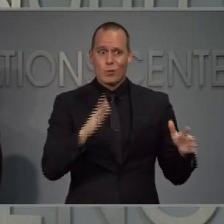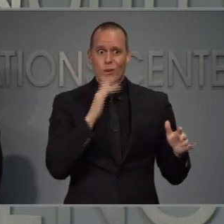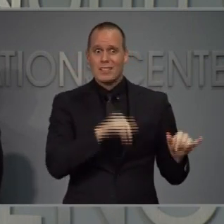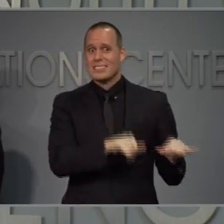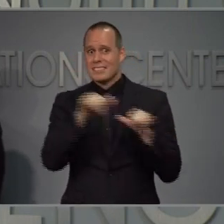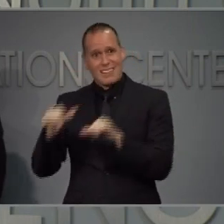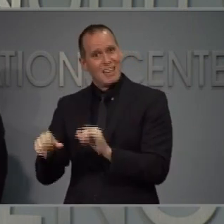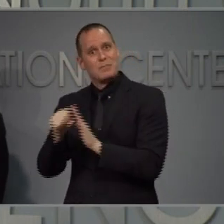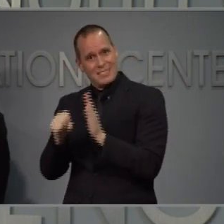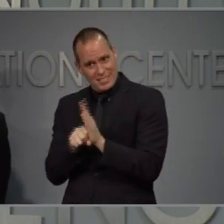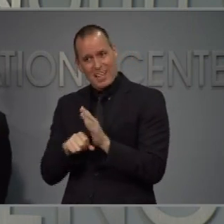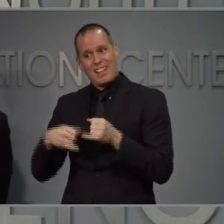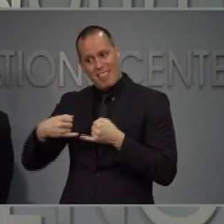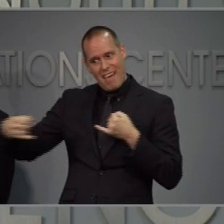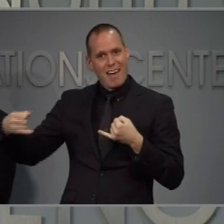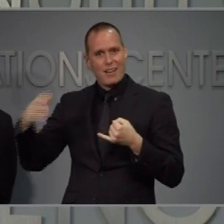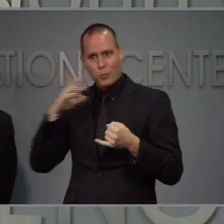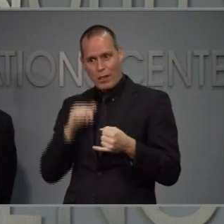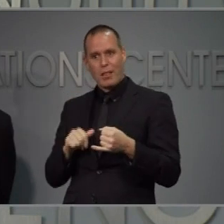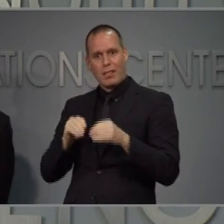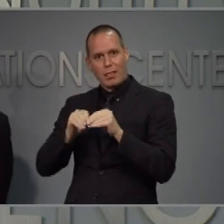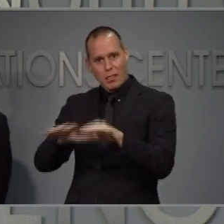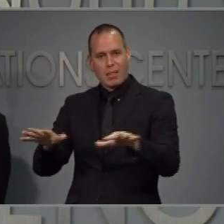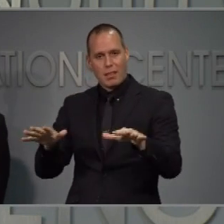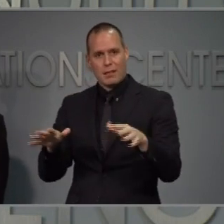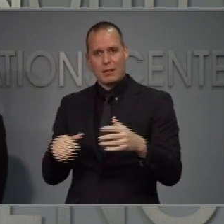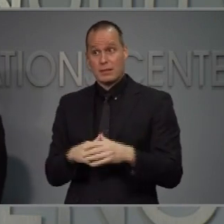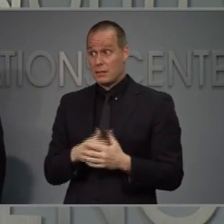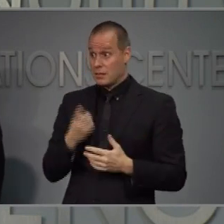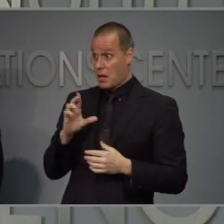good. Next question, please.